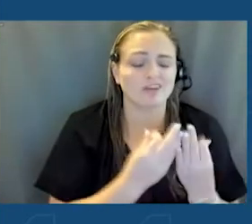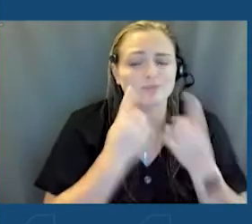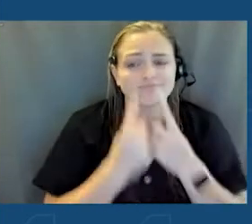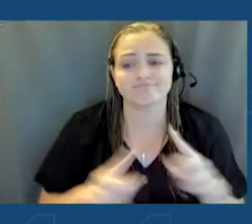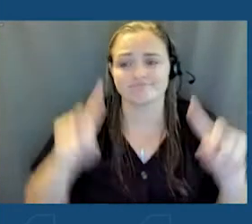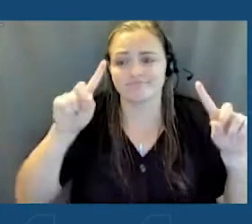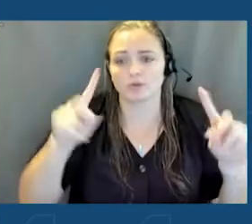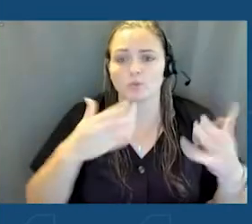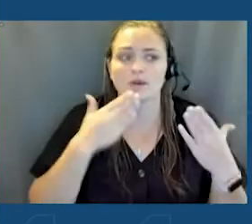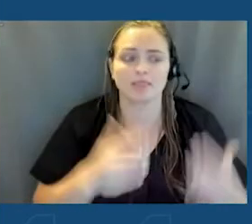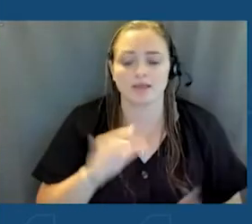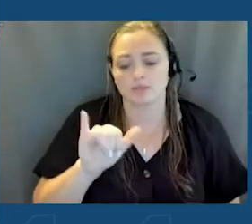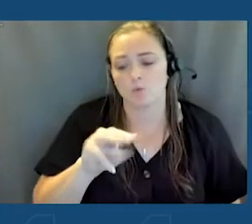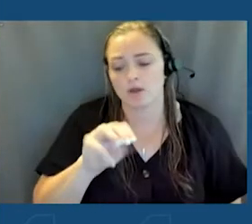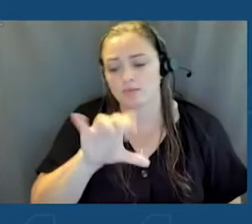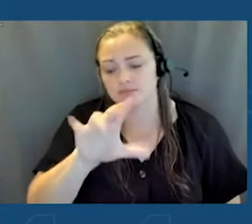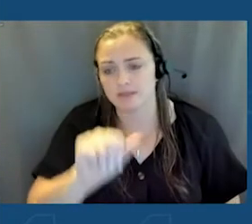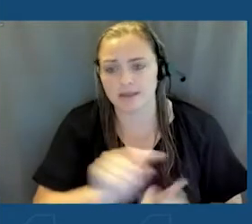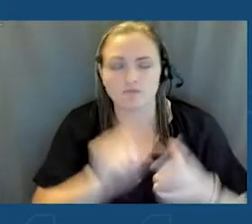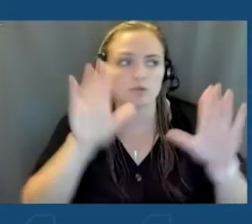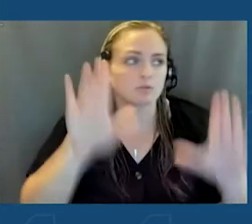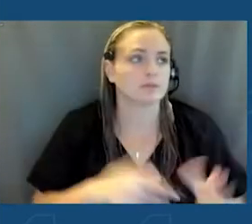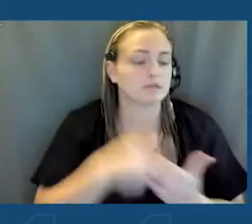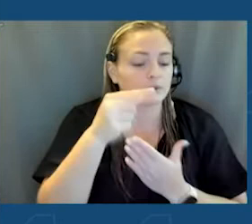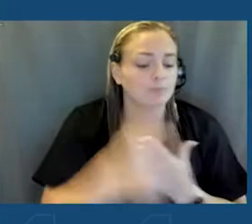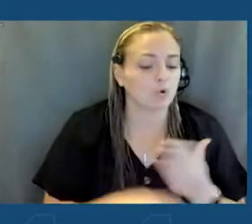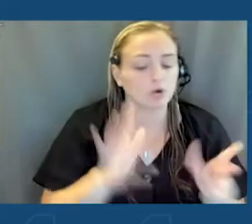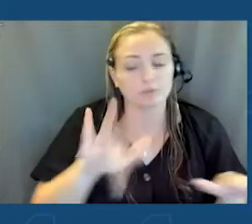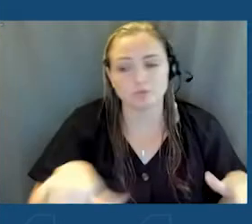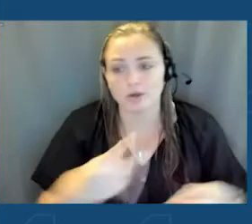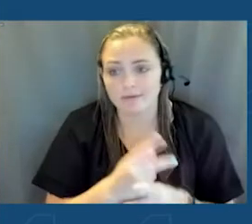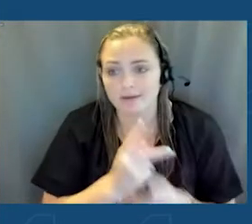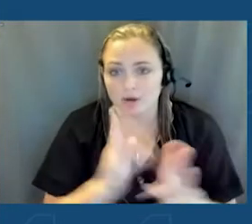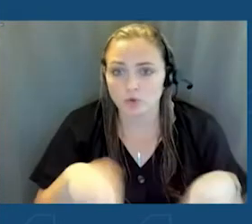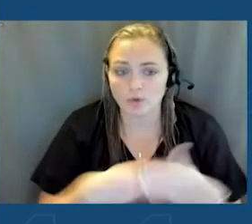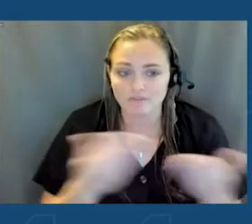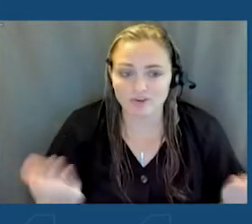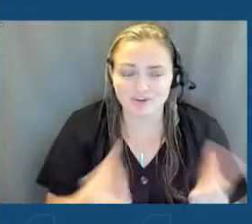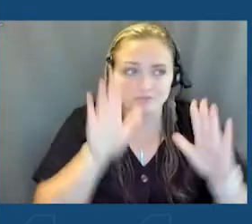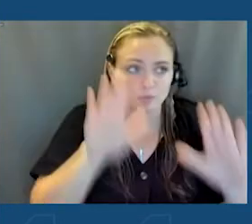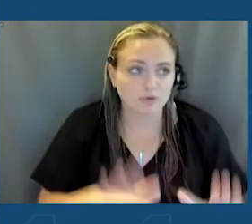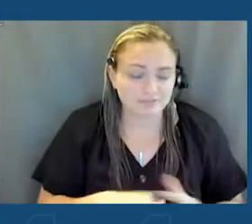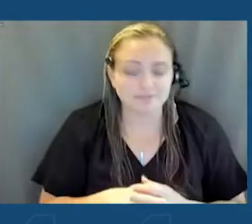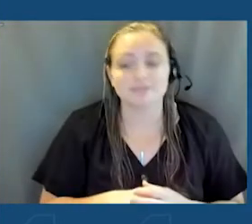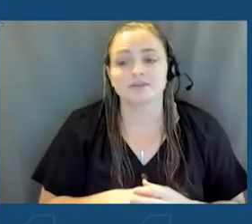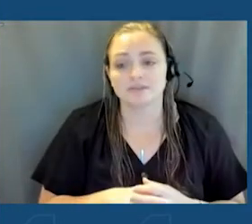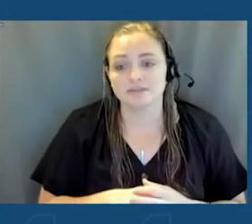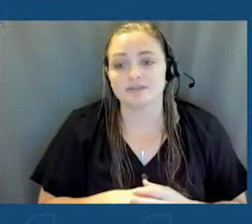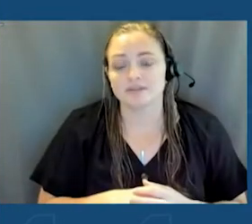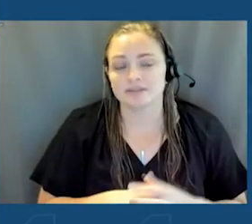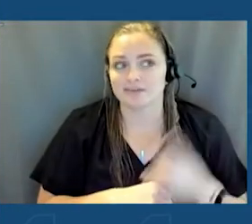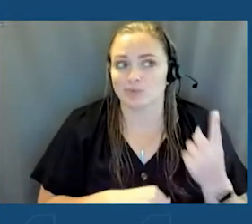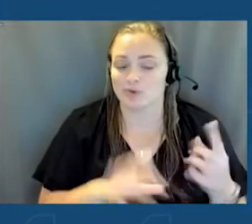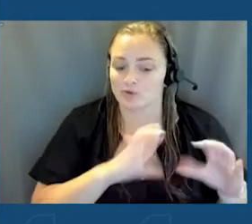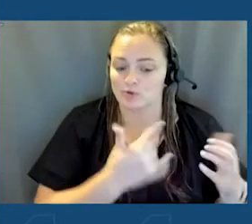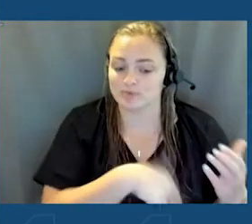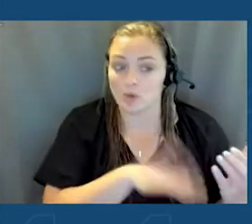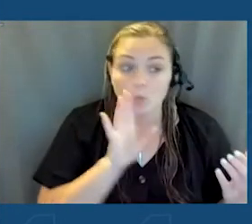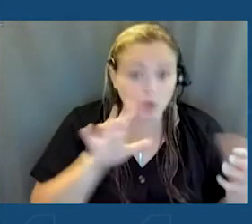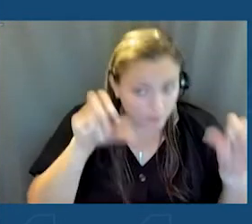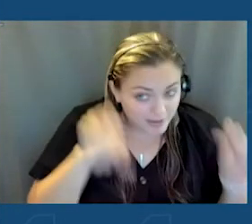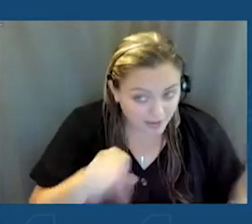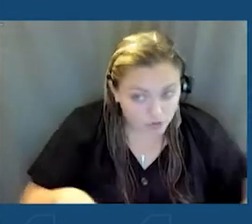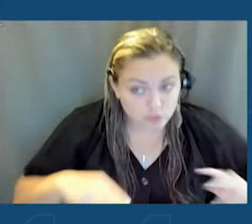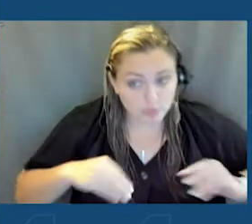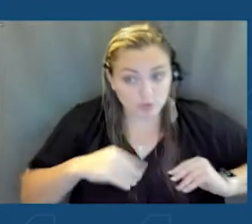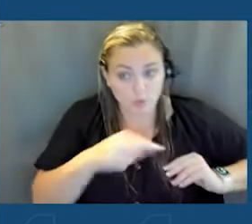thank the YMCA for the amazing programs and childcare that you offer here, which is wonderful, and you are one of the groups that will be eligible to apply for